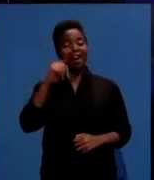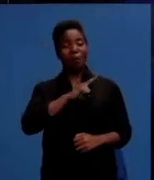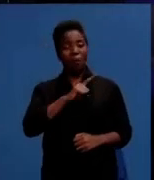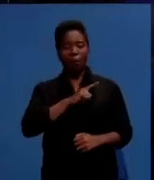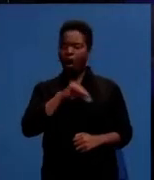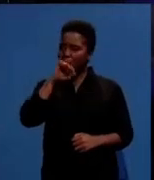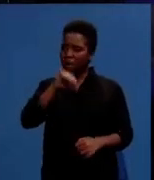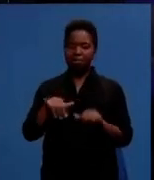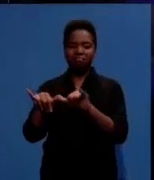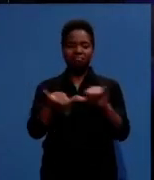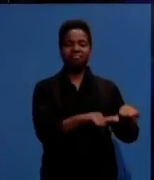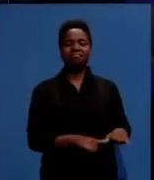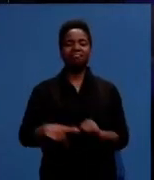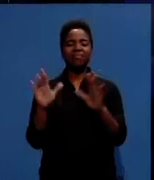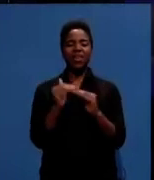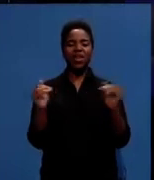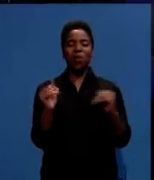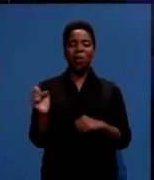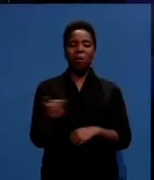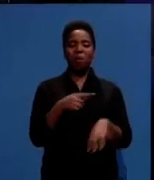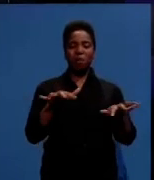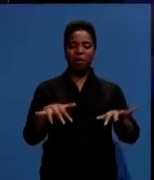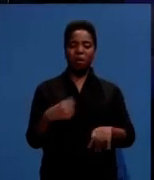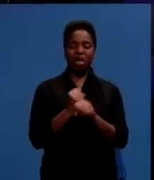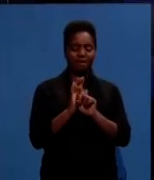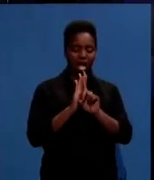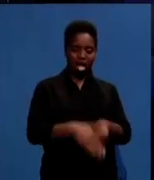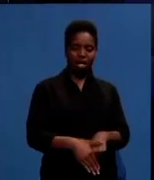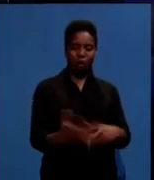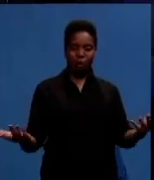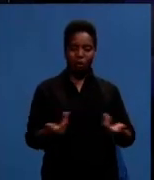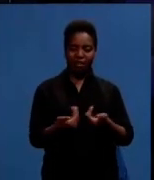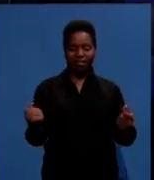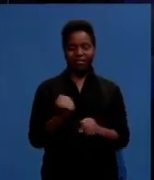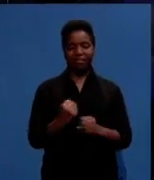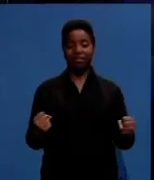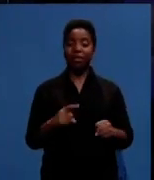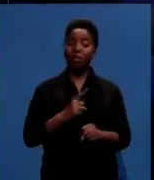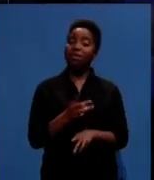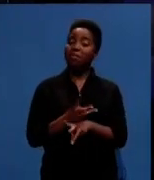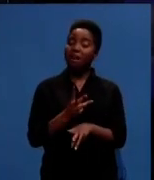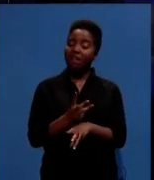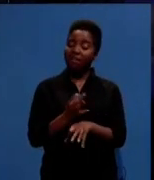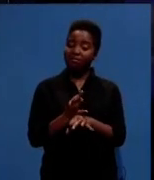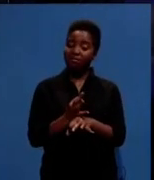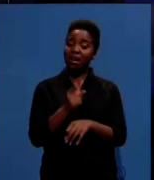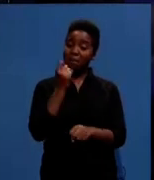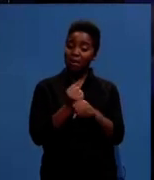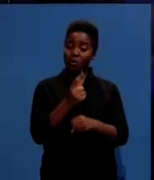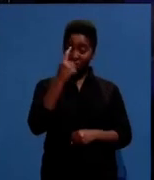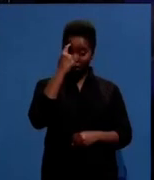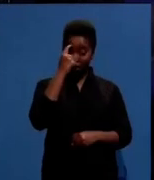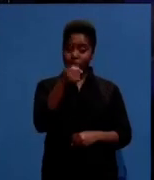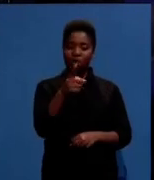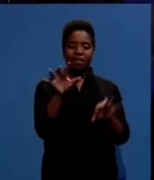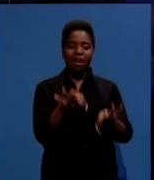how Madiba learned to treat all people equally without prejudice or discrimination. As a parent, that should make you think. And what